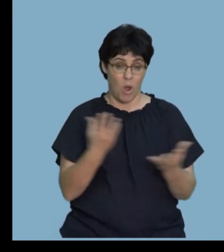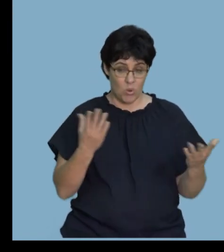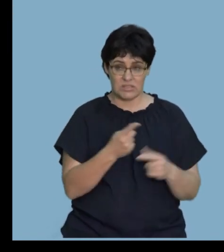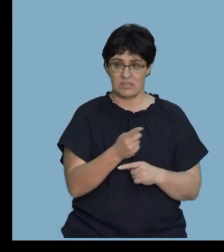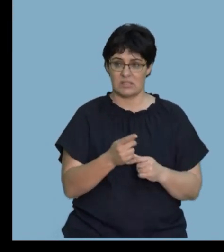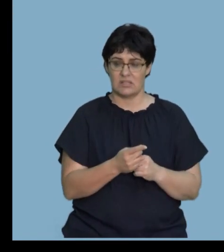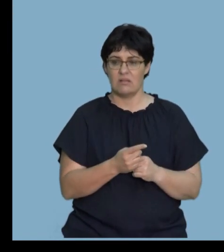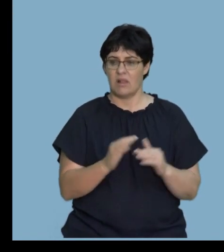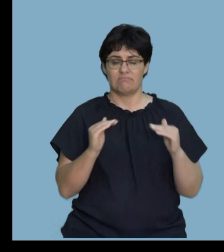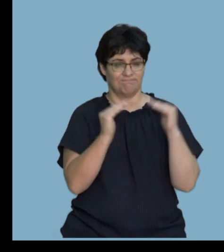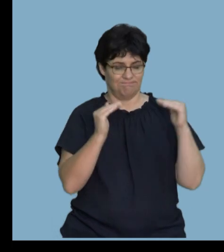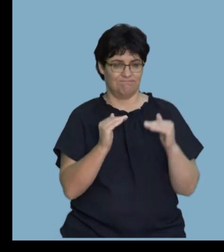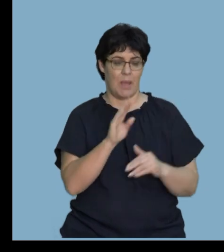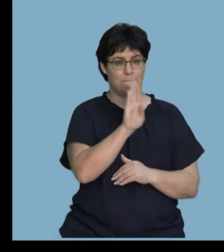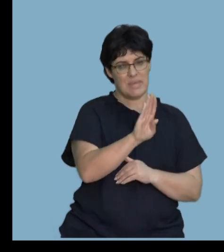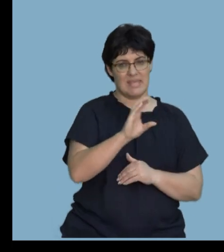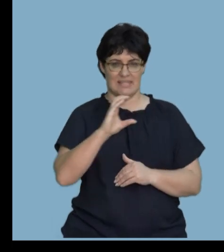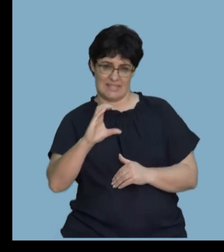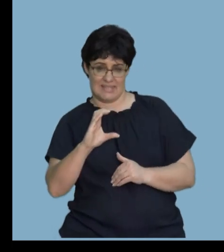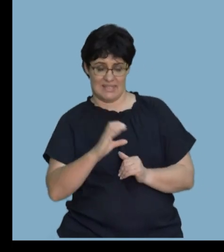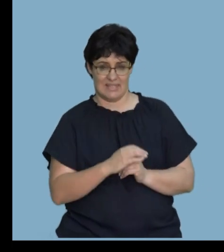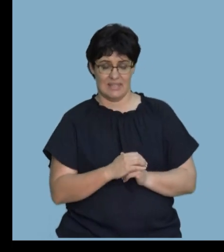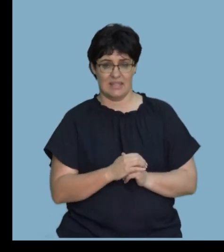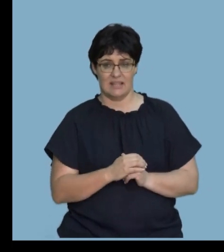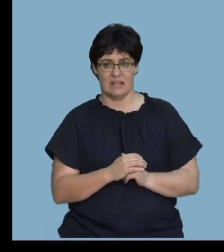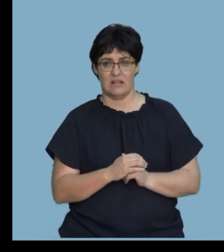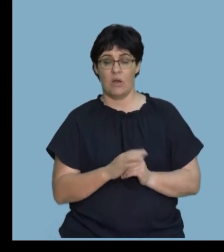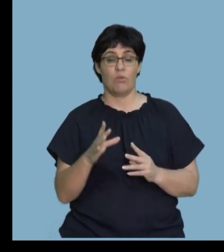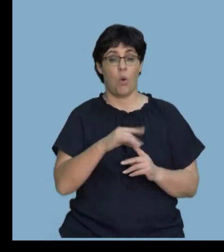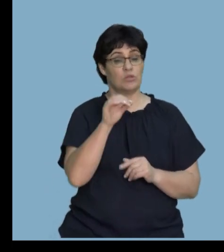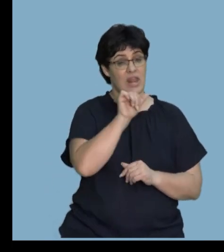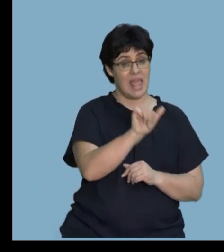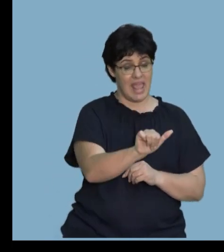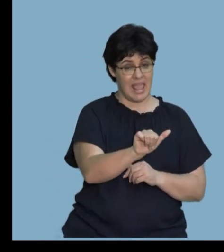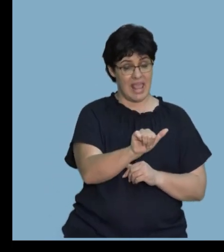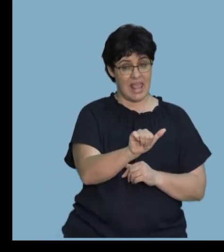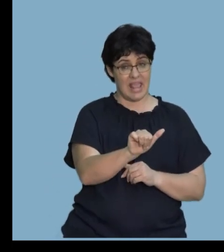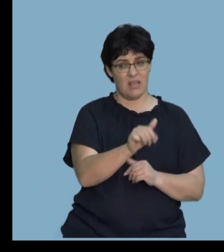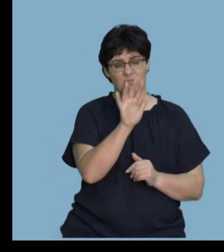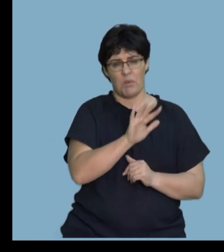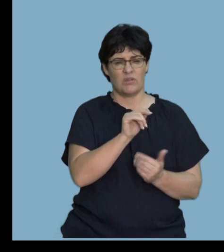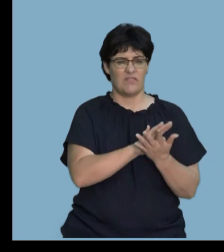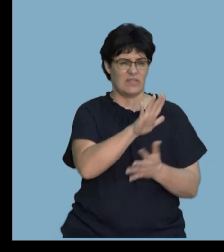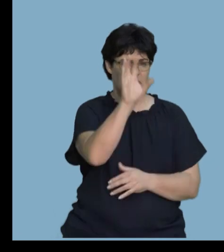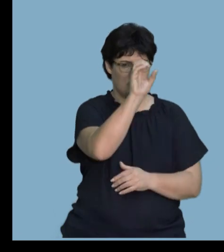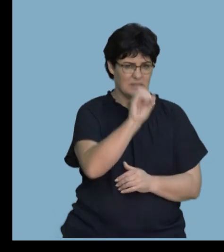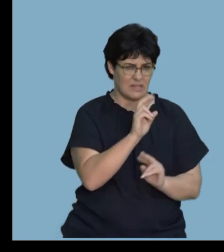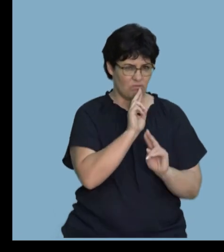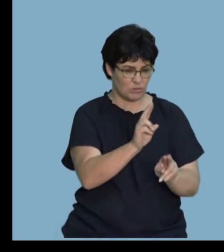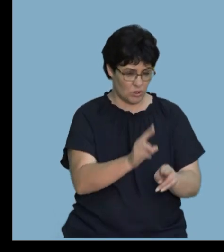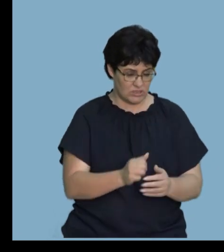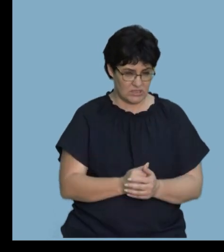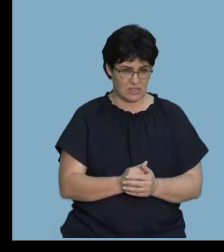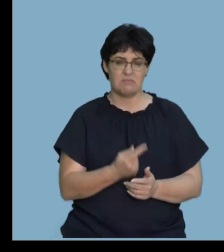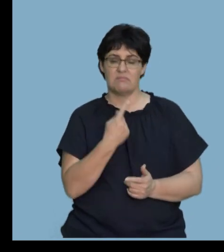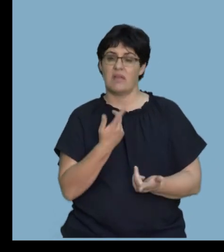majority actually, it was split between option B and C, okay? With option A having about 15% of